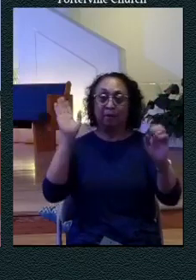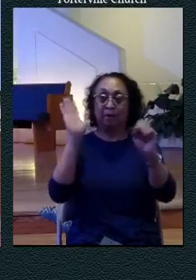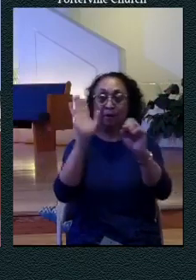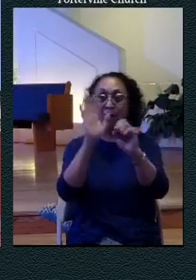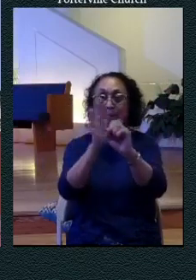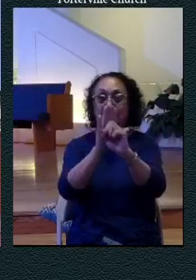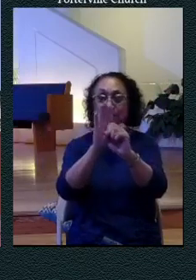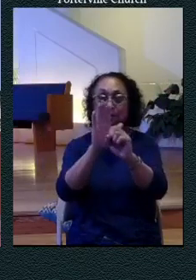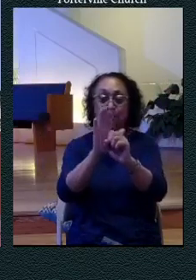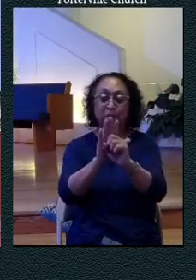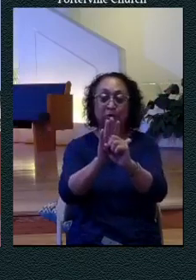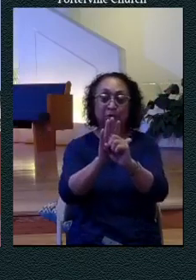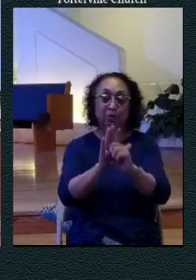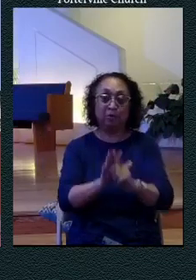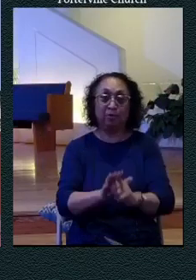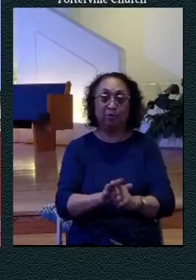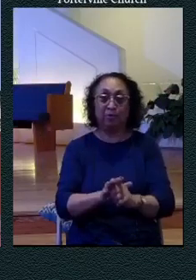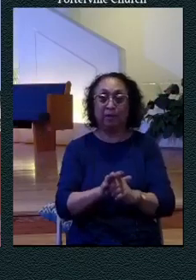calm